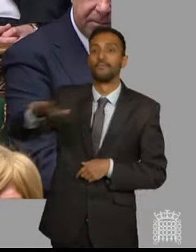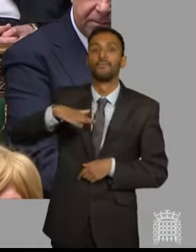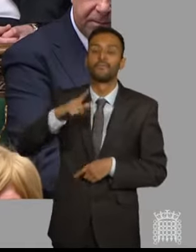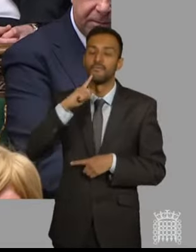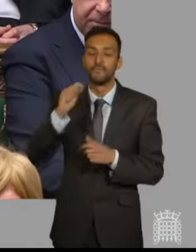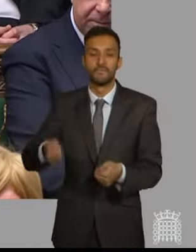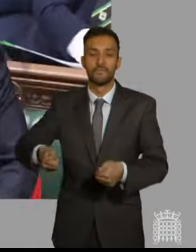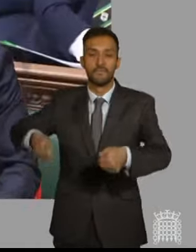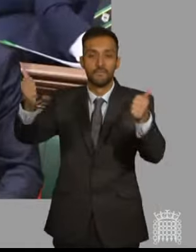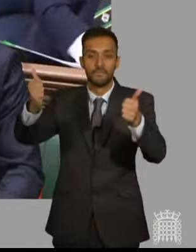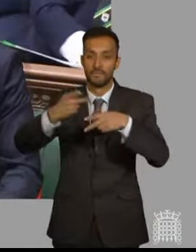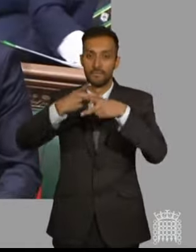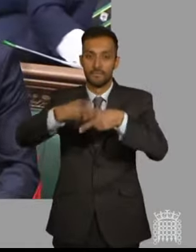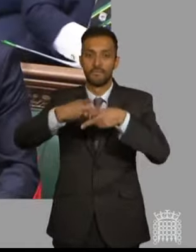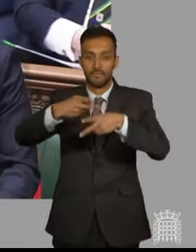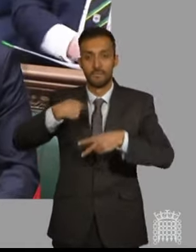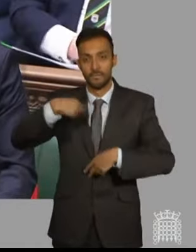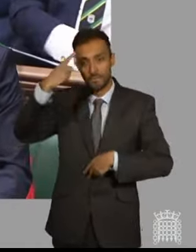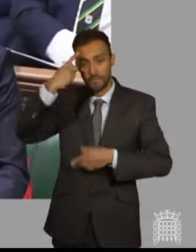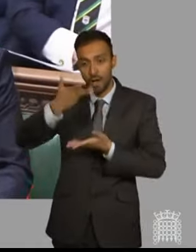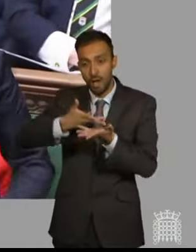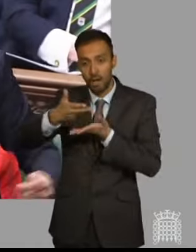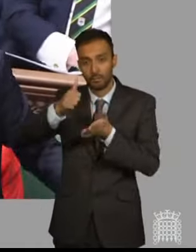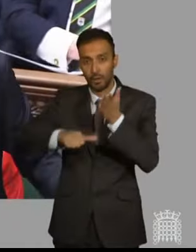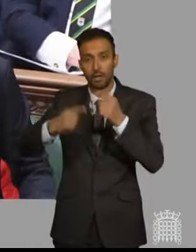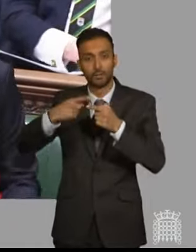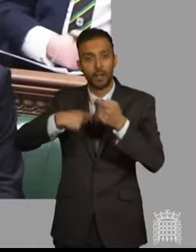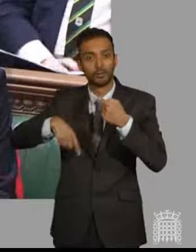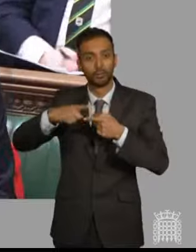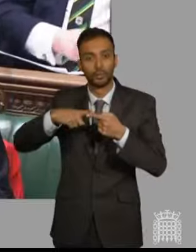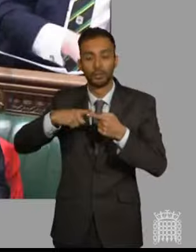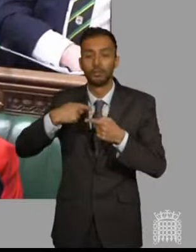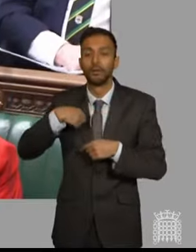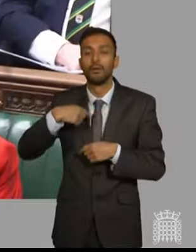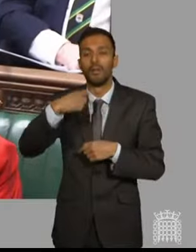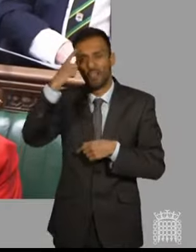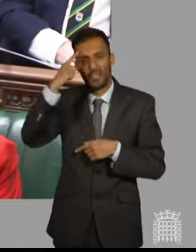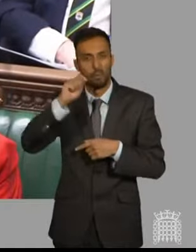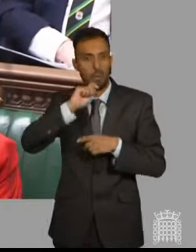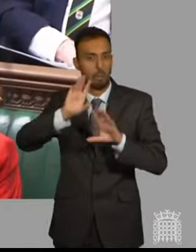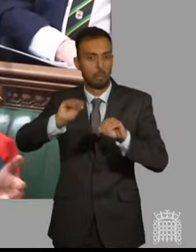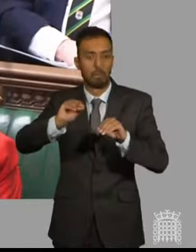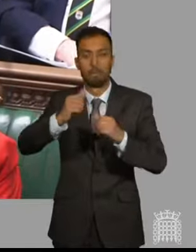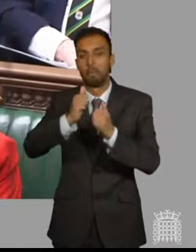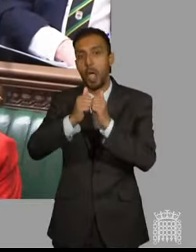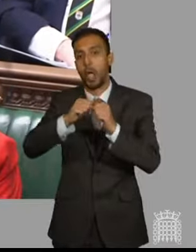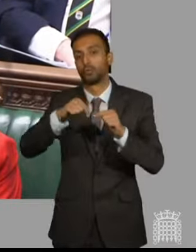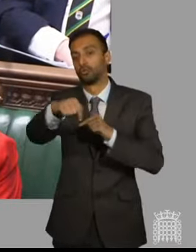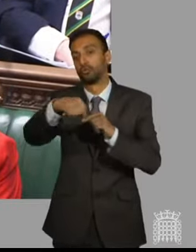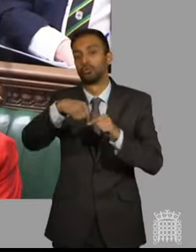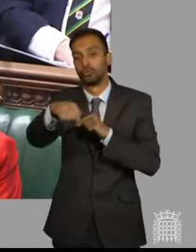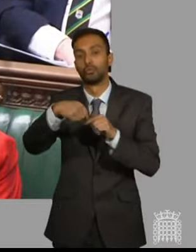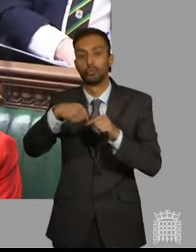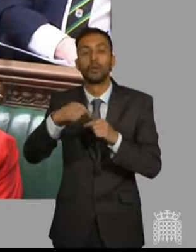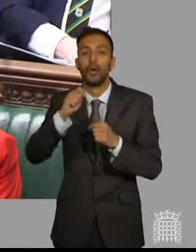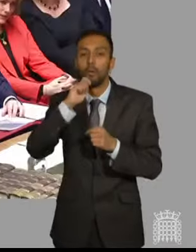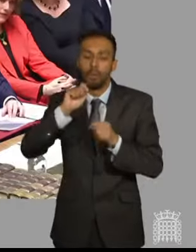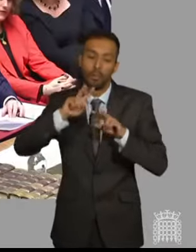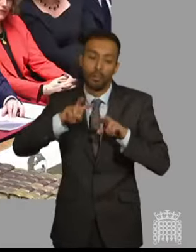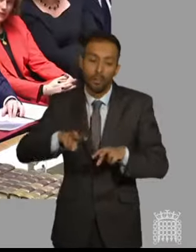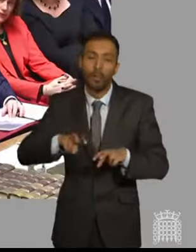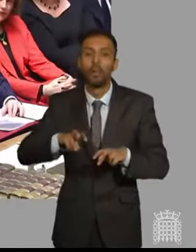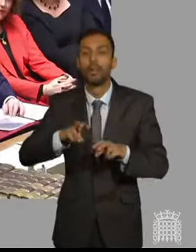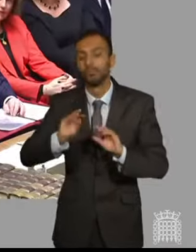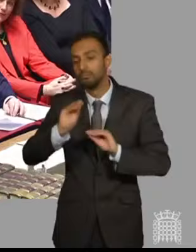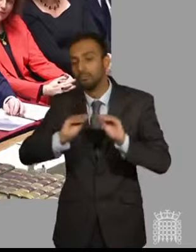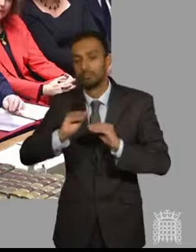end of March, and we'll look forward to making sure that we can deliver this project as quickly as possible as part of the record capital investment in the NHS